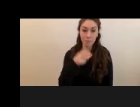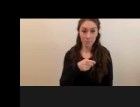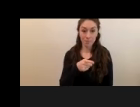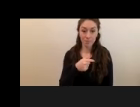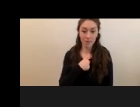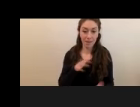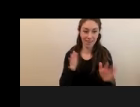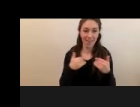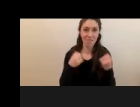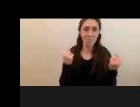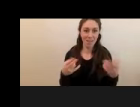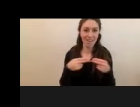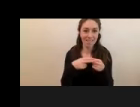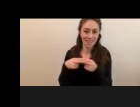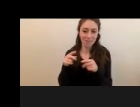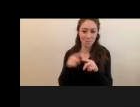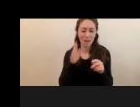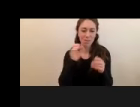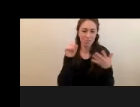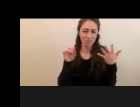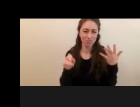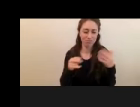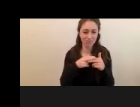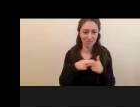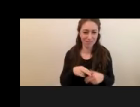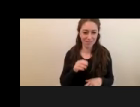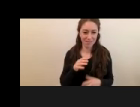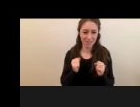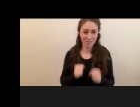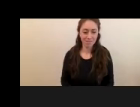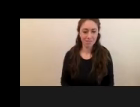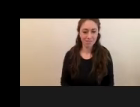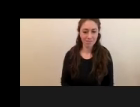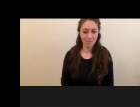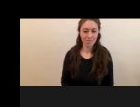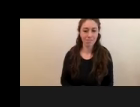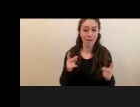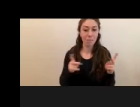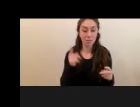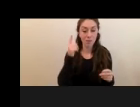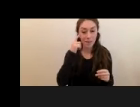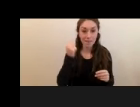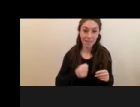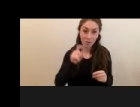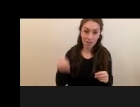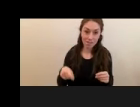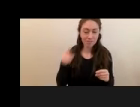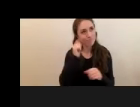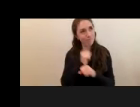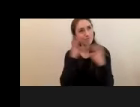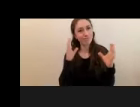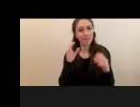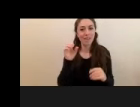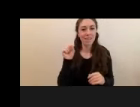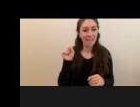have a lot of slides, but I'll go through them fast. So a lot of people, you know, they think South Texas, they think of San Antonio or Austin,